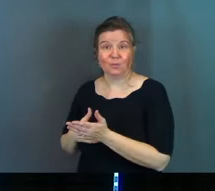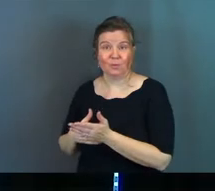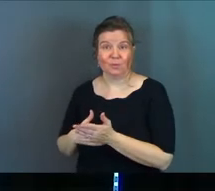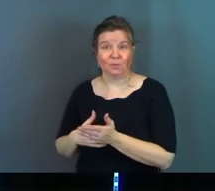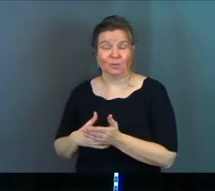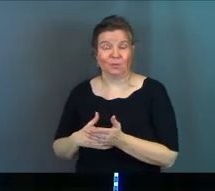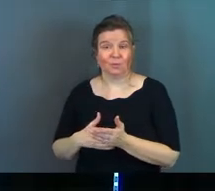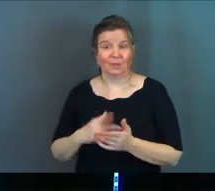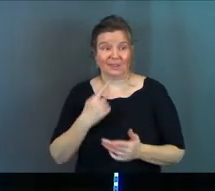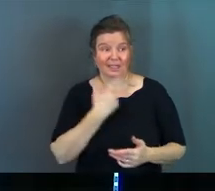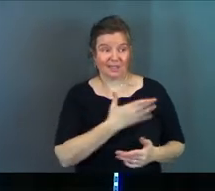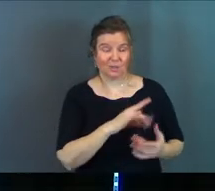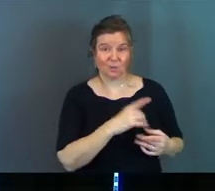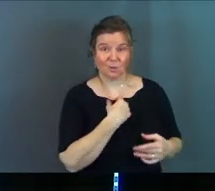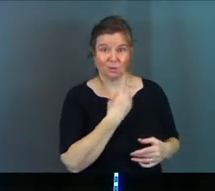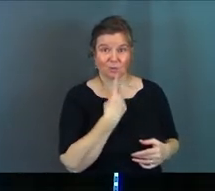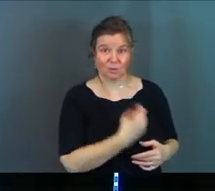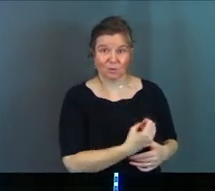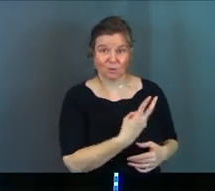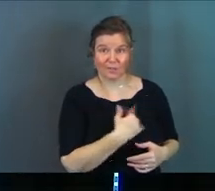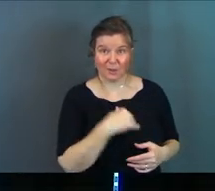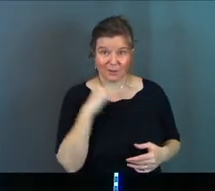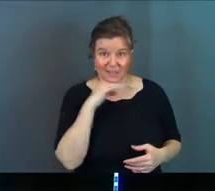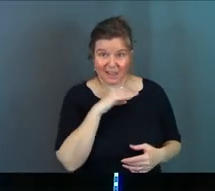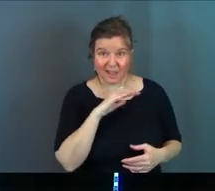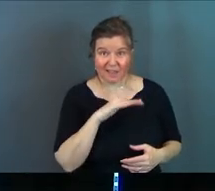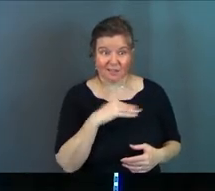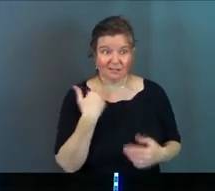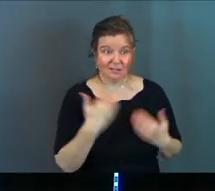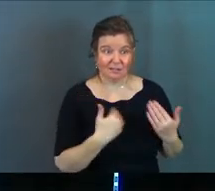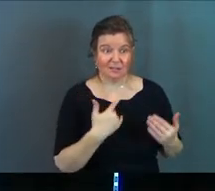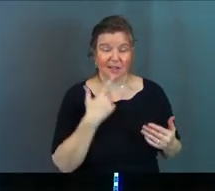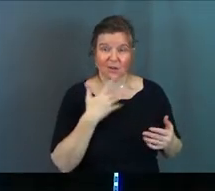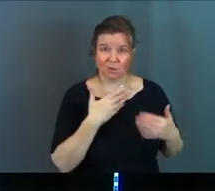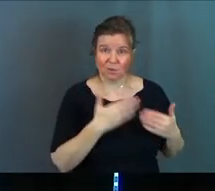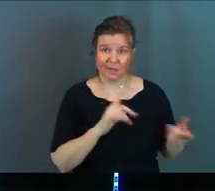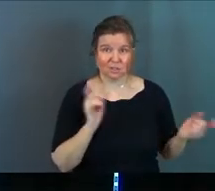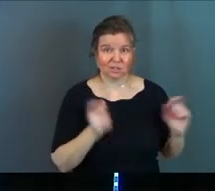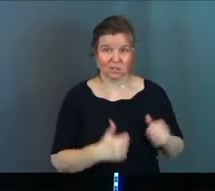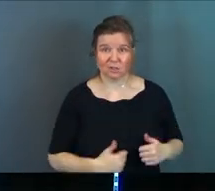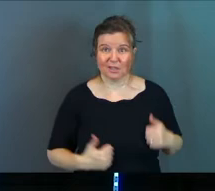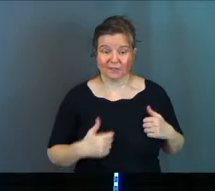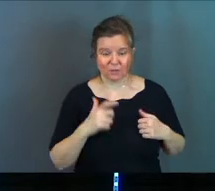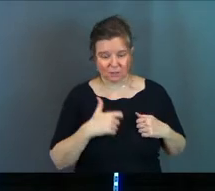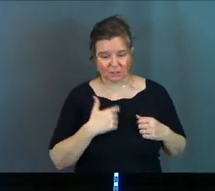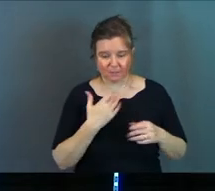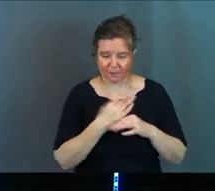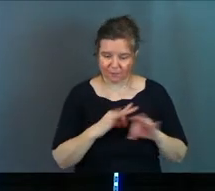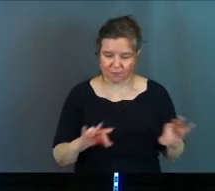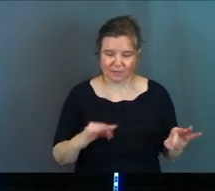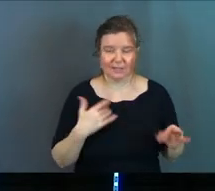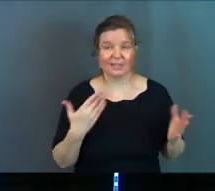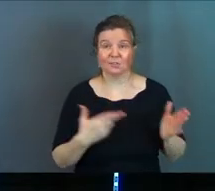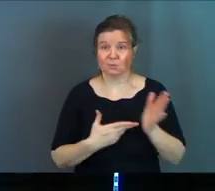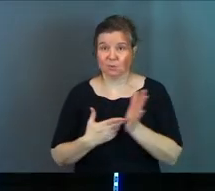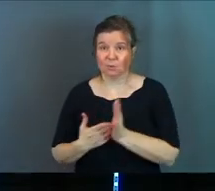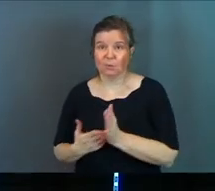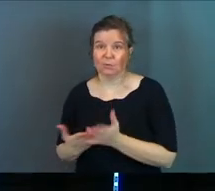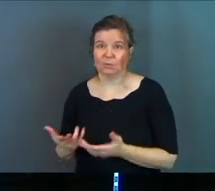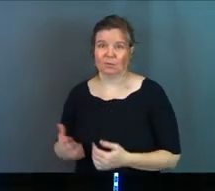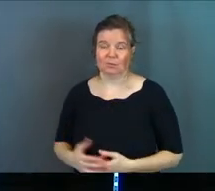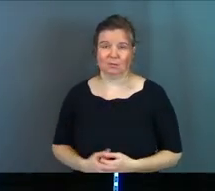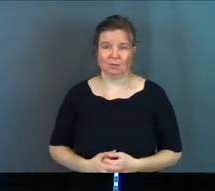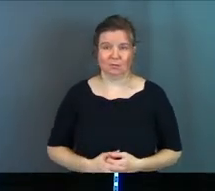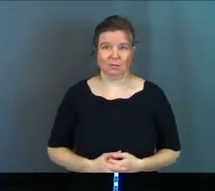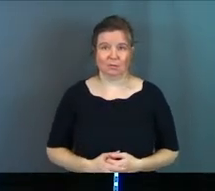He's saying that thing they told you when you were 12 years old that was a lie all along, and you've let it change your life, and you need to be free from it. Here's the truth.